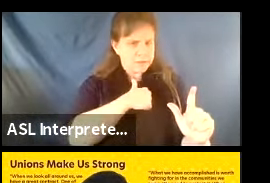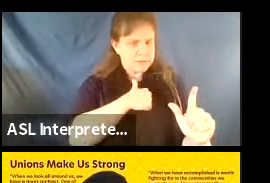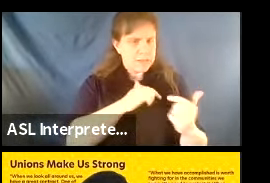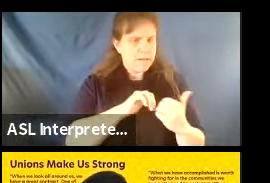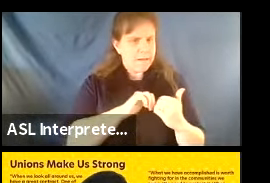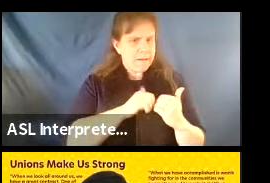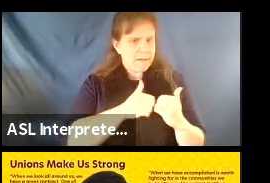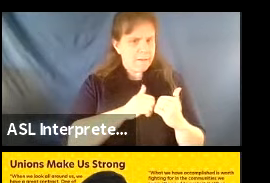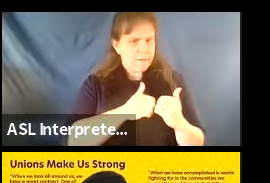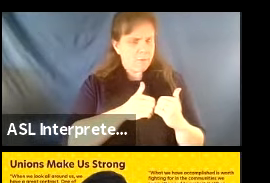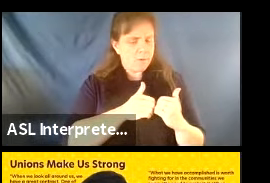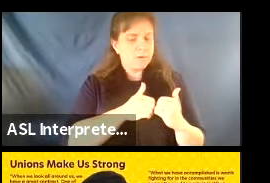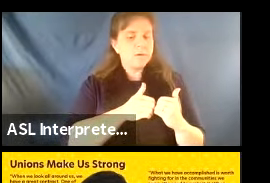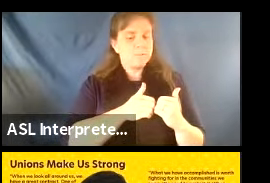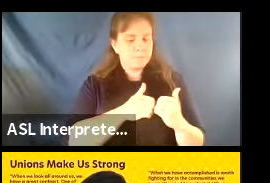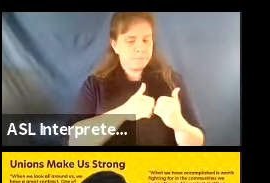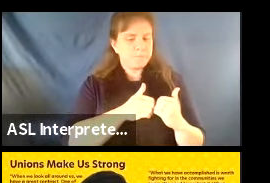go about